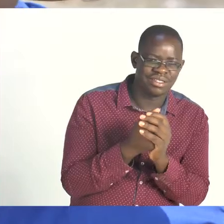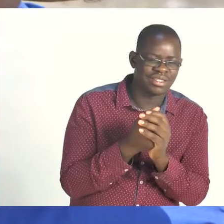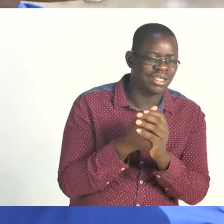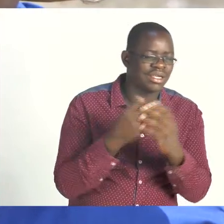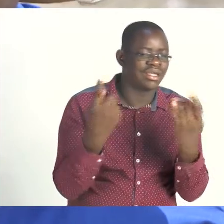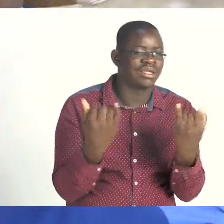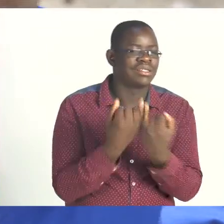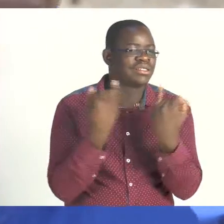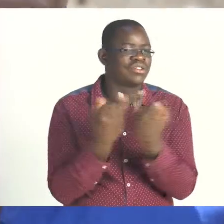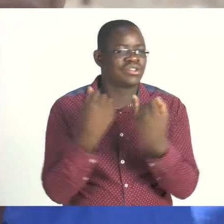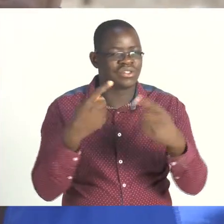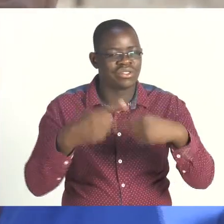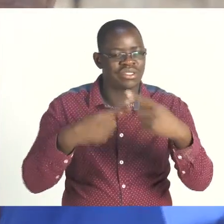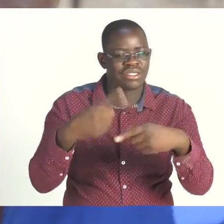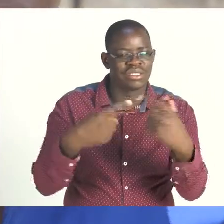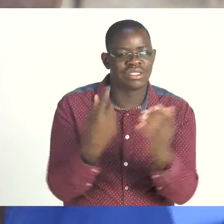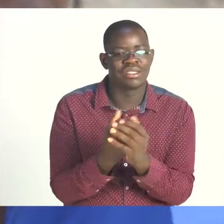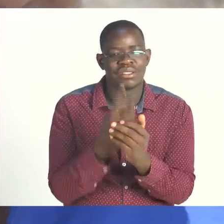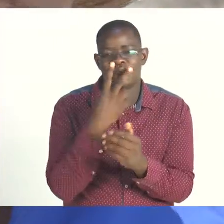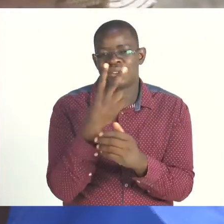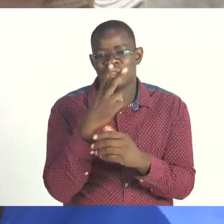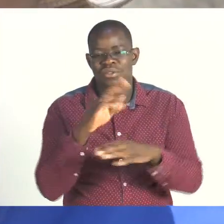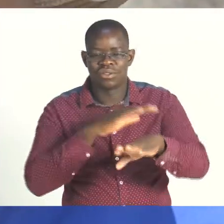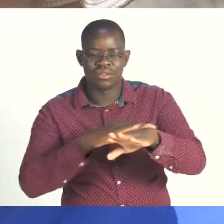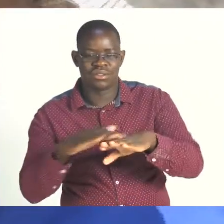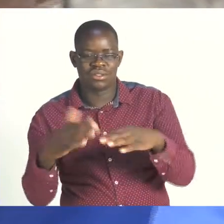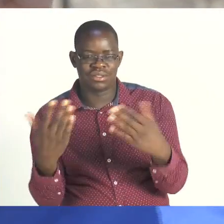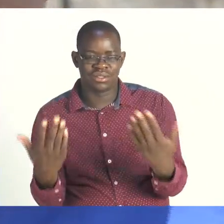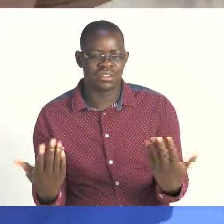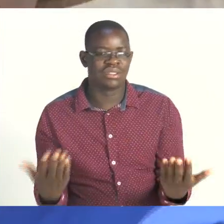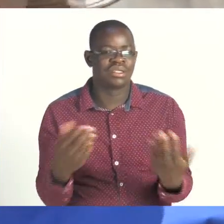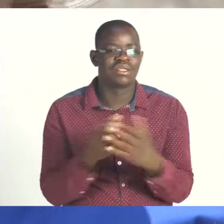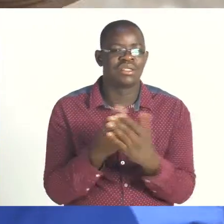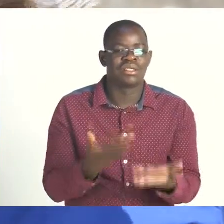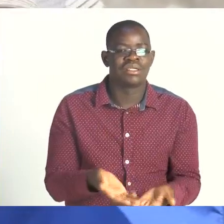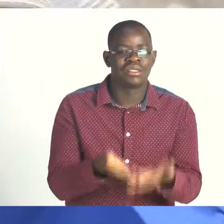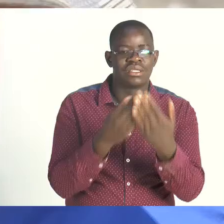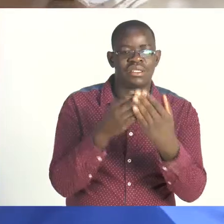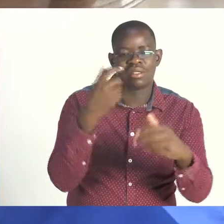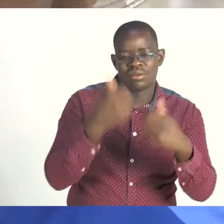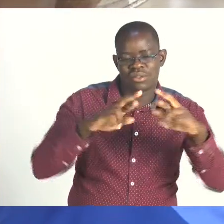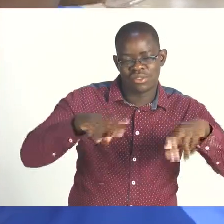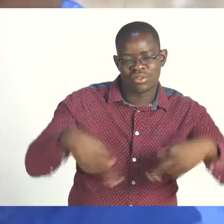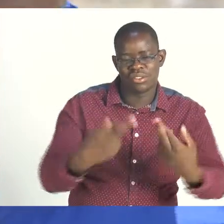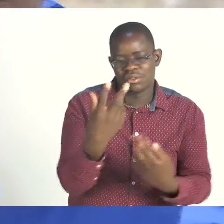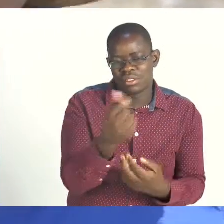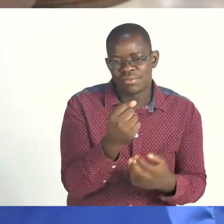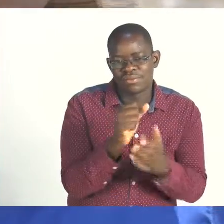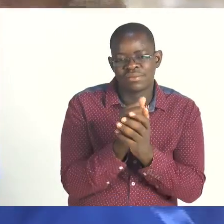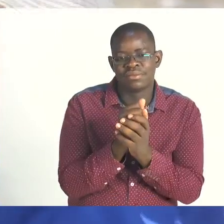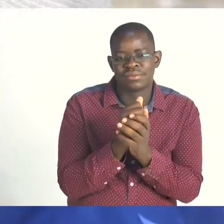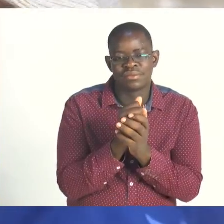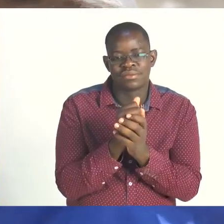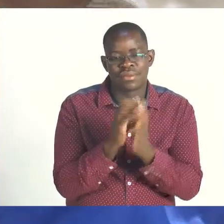adventure, huh? Let's try and look at methods that we can help us maximize the resources that we have.